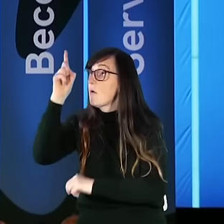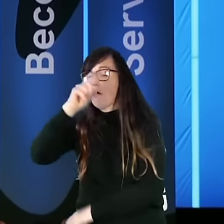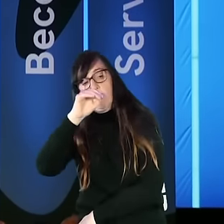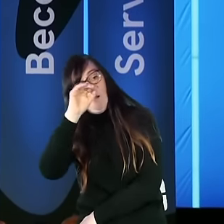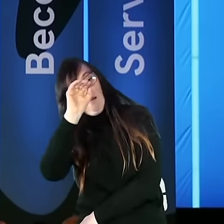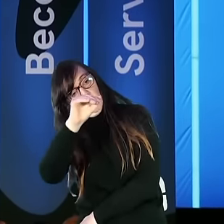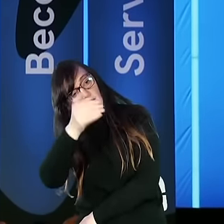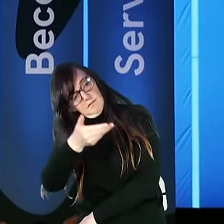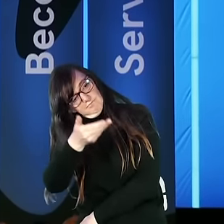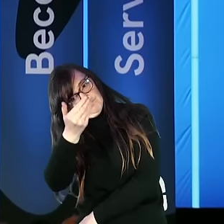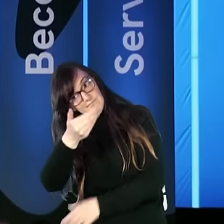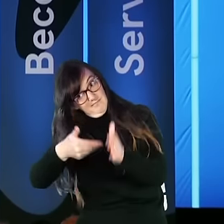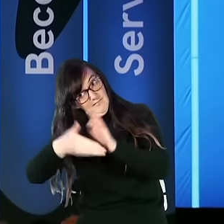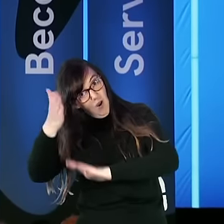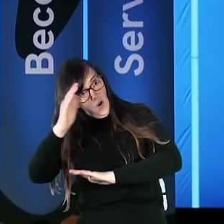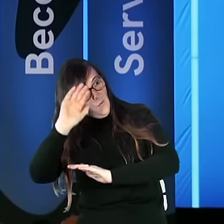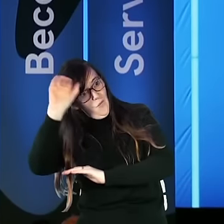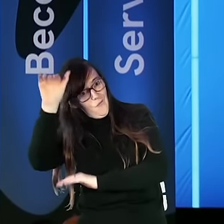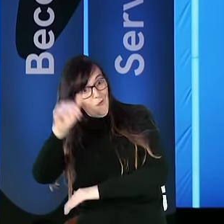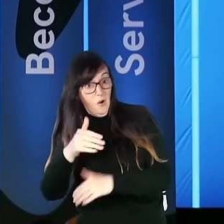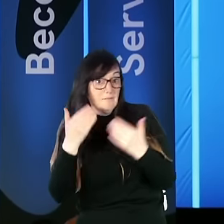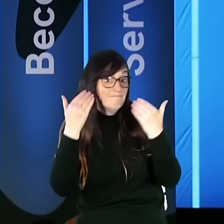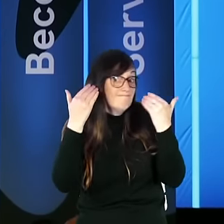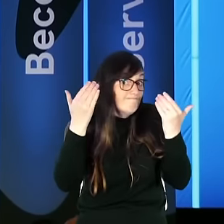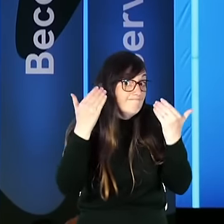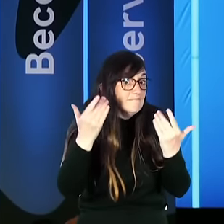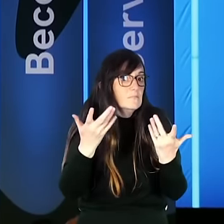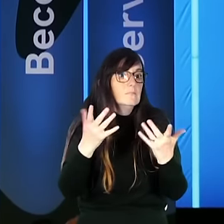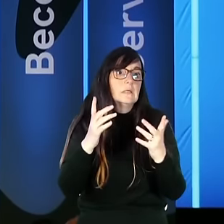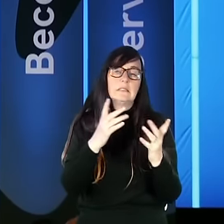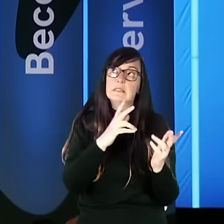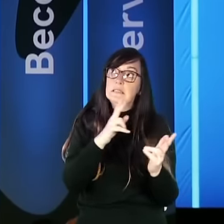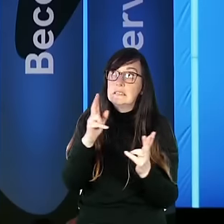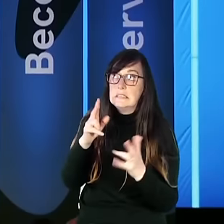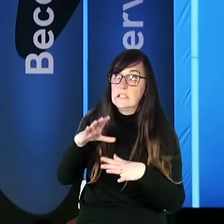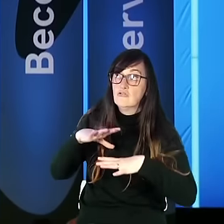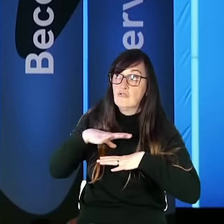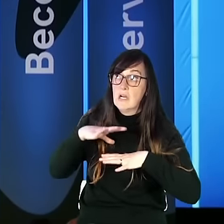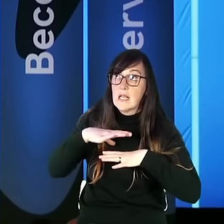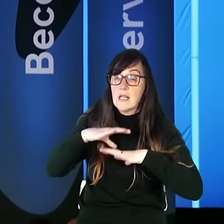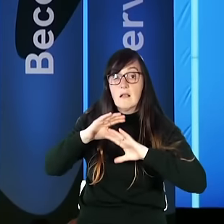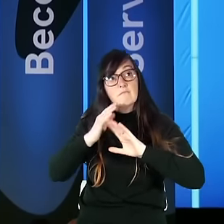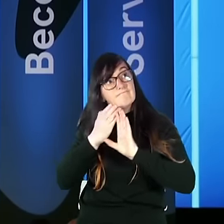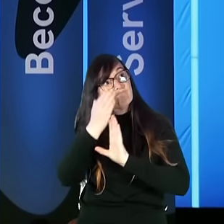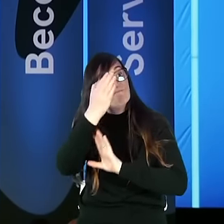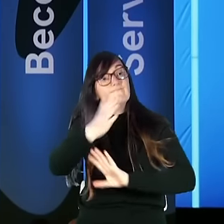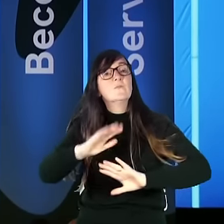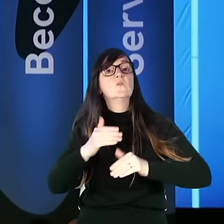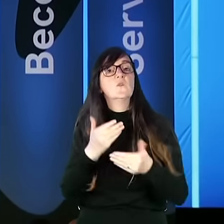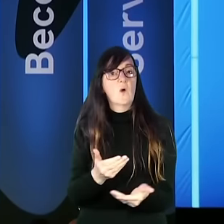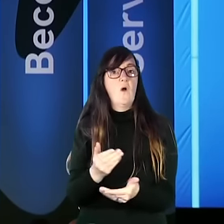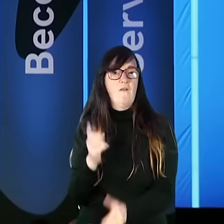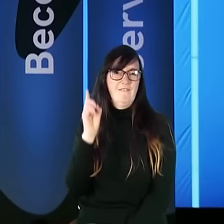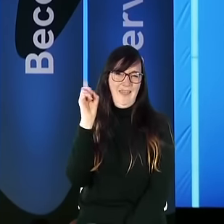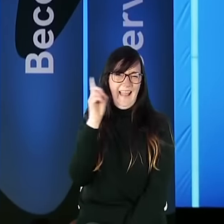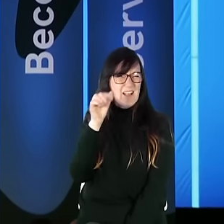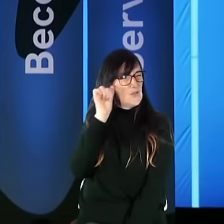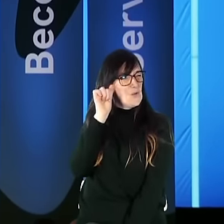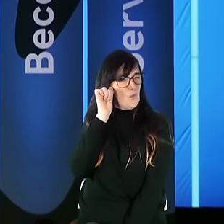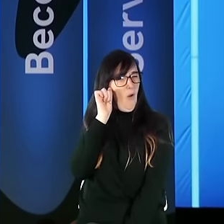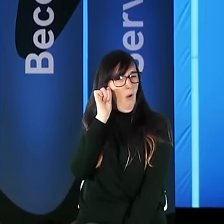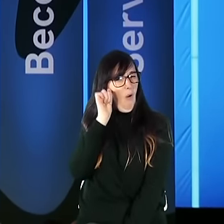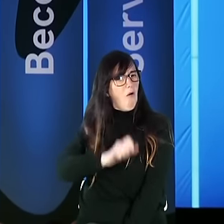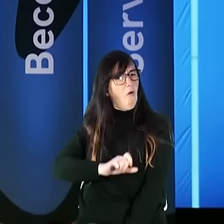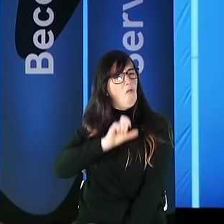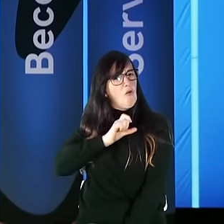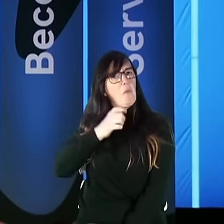a missionary abroad. I don't know. But be ready to serve God's mission wherever you are. That's how we'll know that we've heard God's word. We're